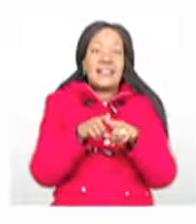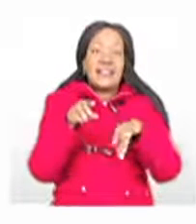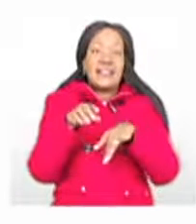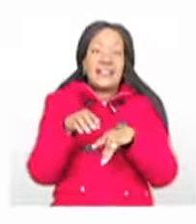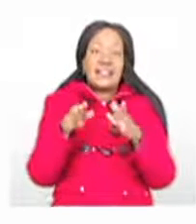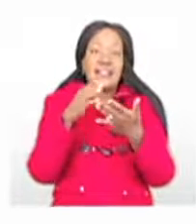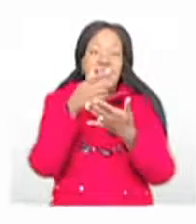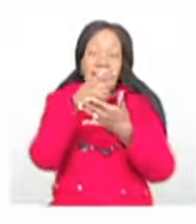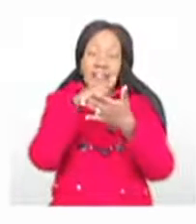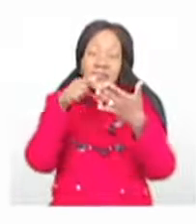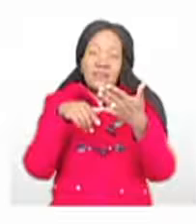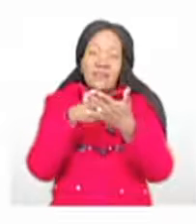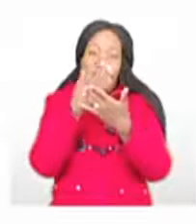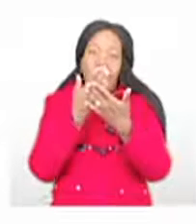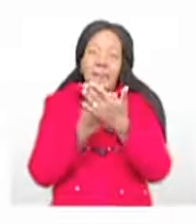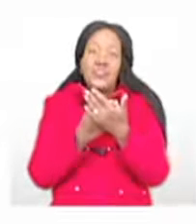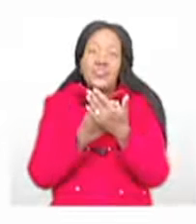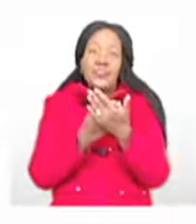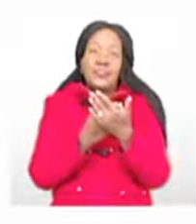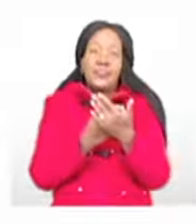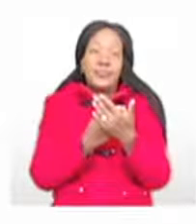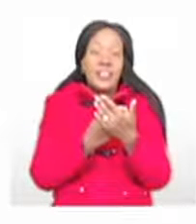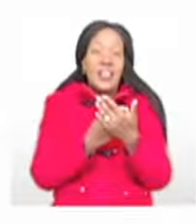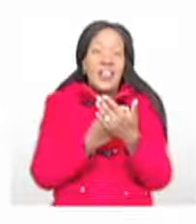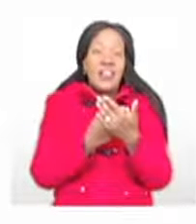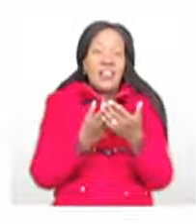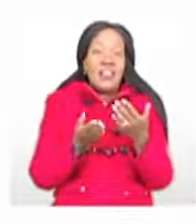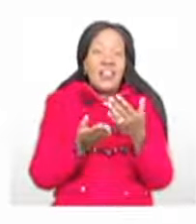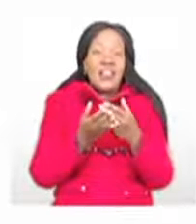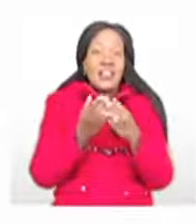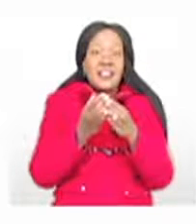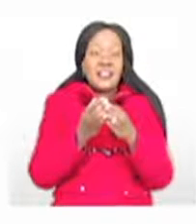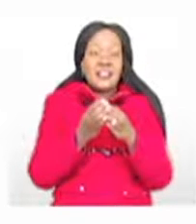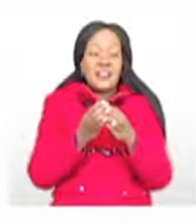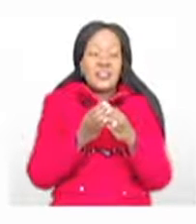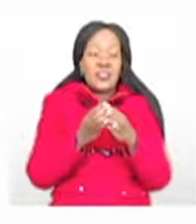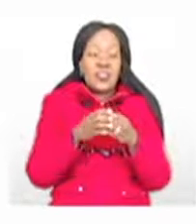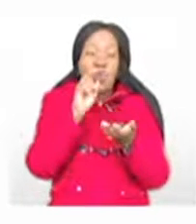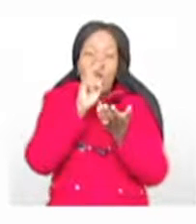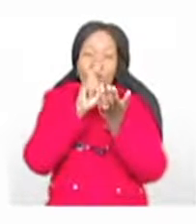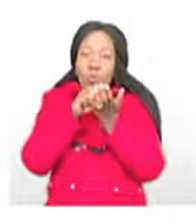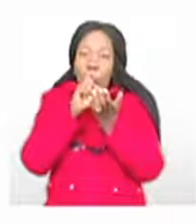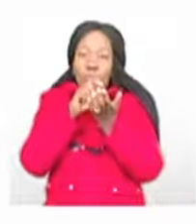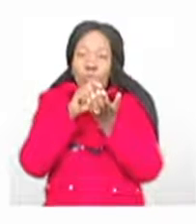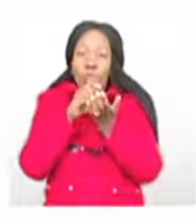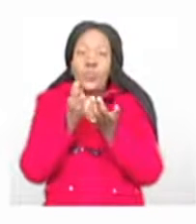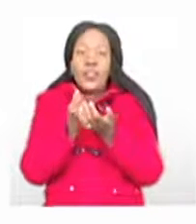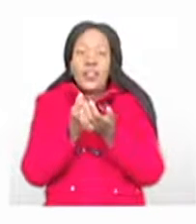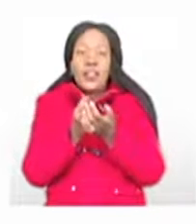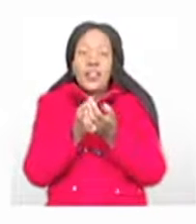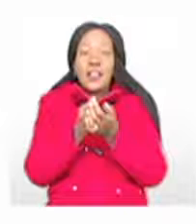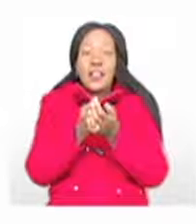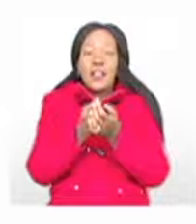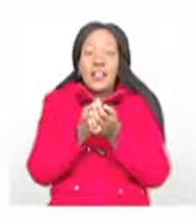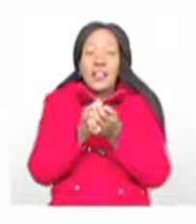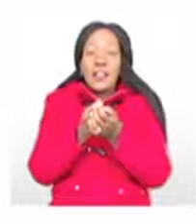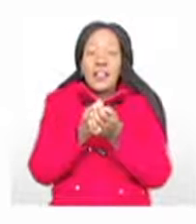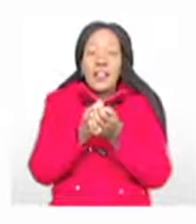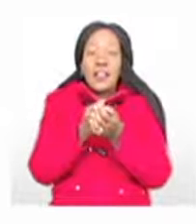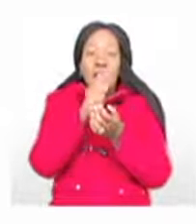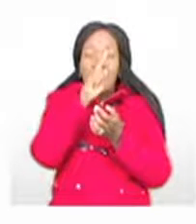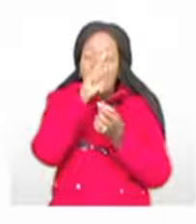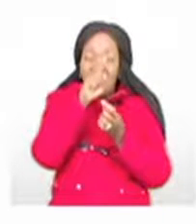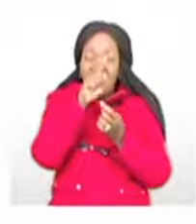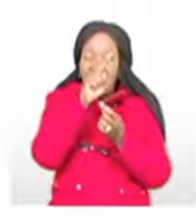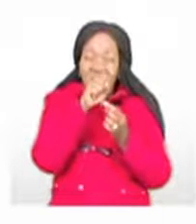I can see a hen on the top picture on the left-hand side, and just below the hen